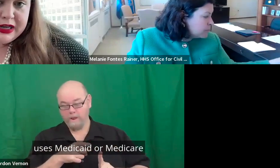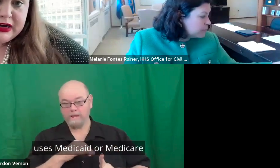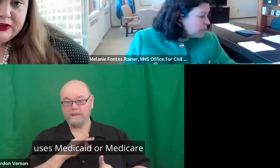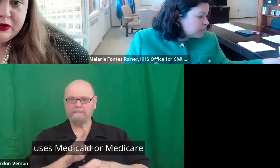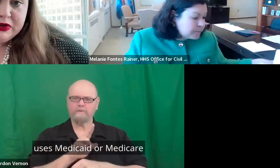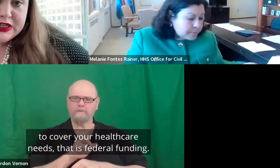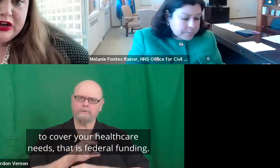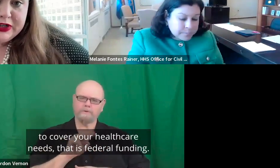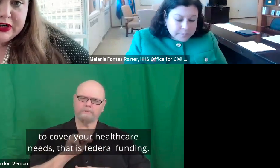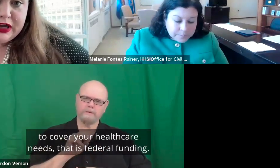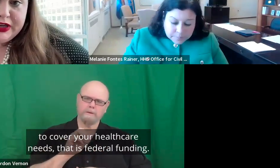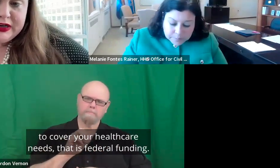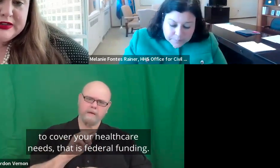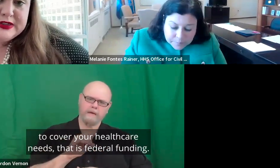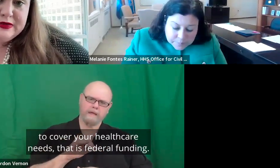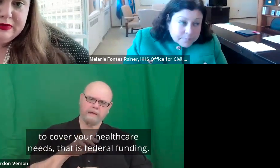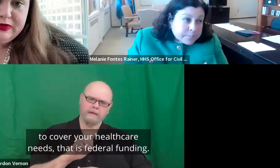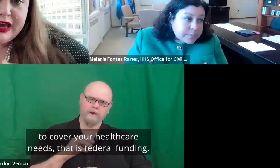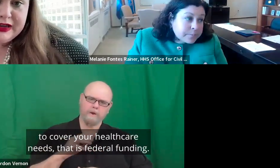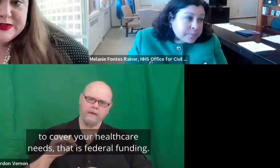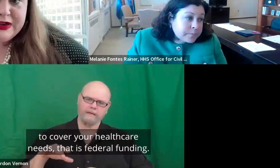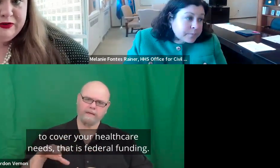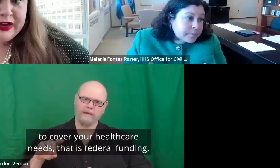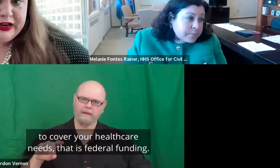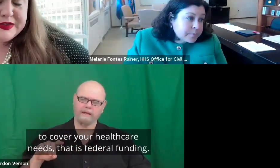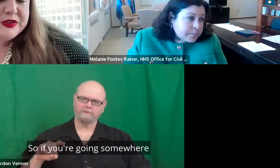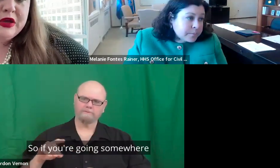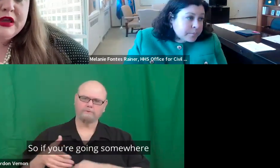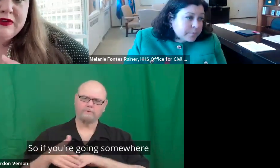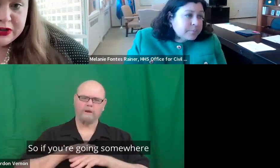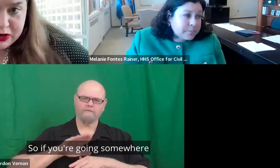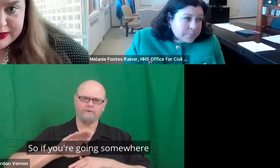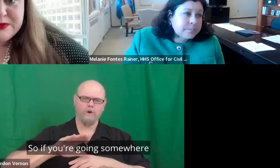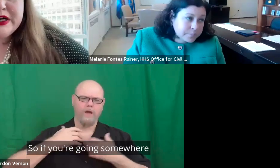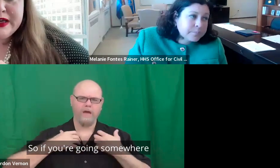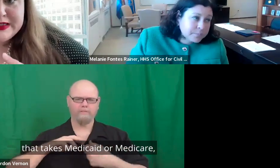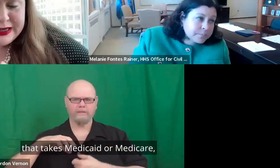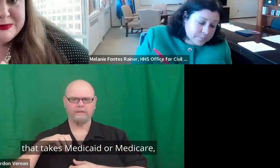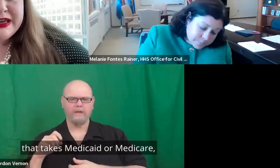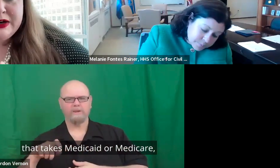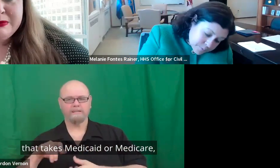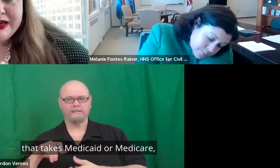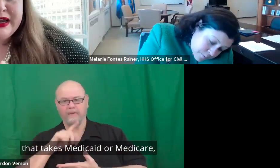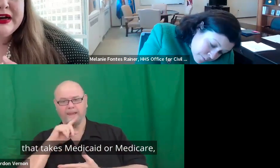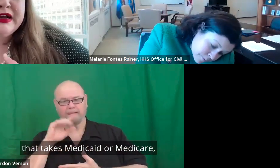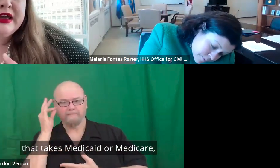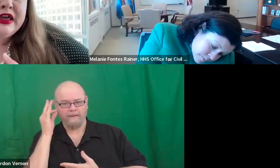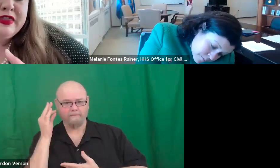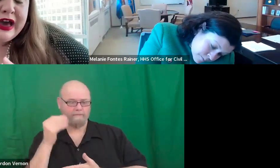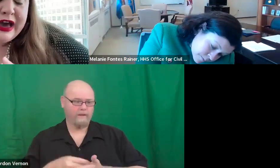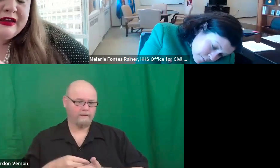or Medicare to cover your healthcare needs, that is federal funding. So if you're going somewhere that takes Medicaid or